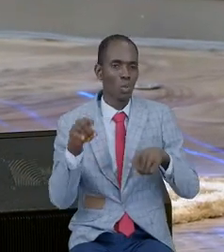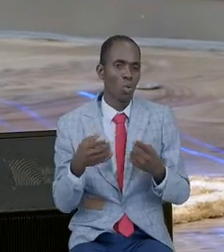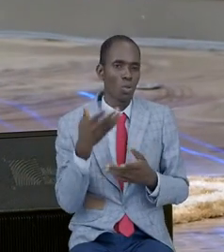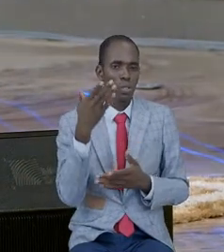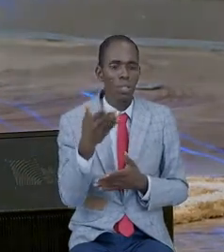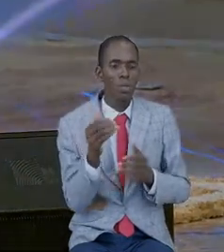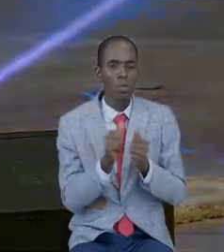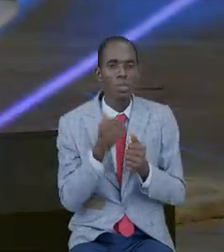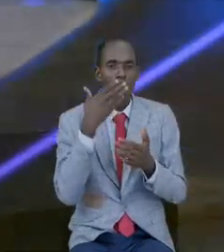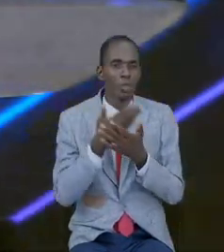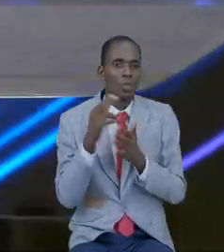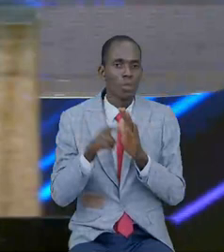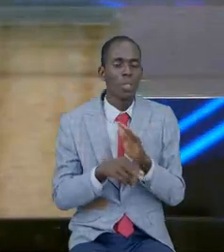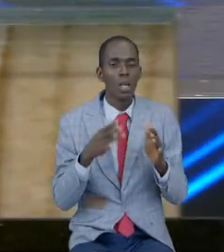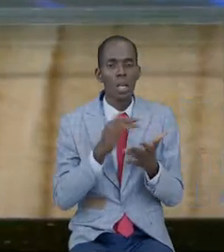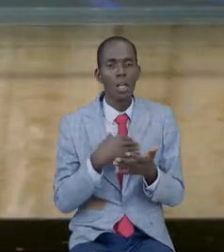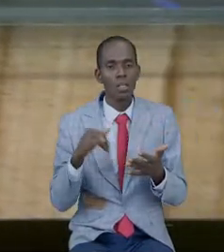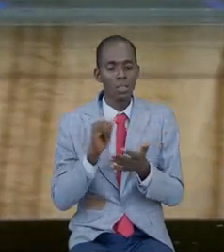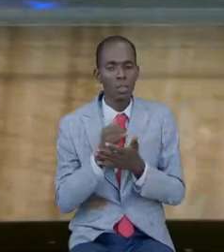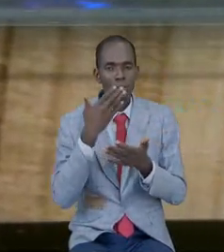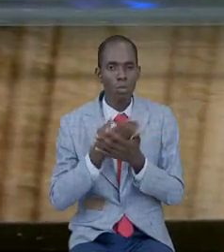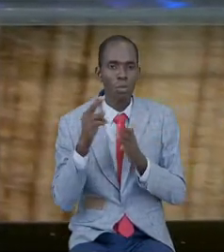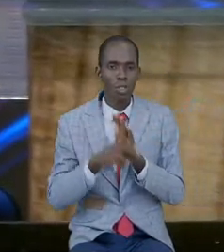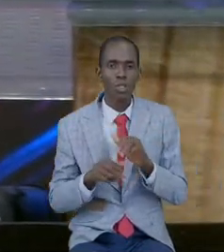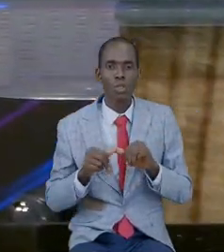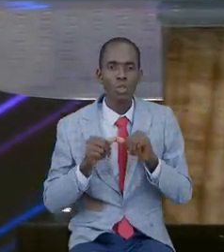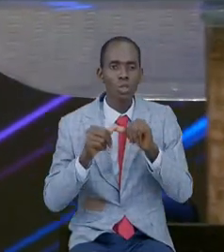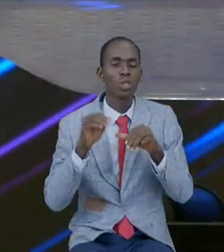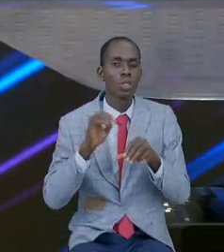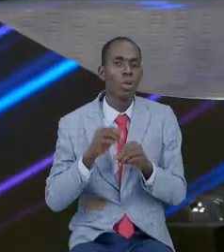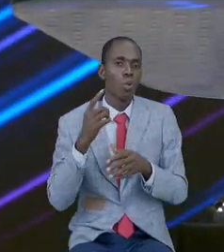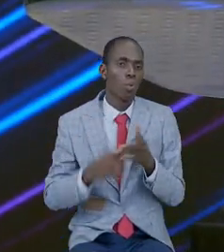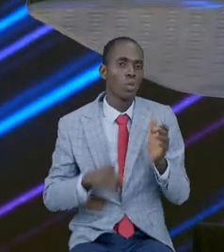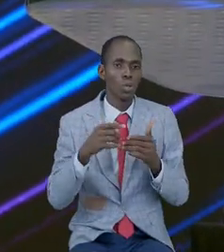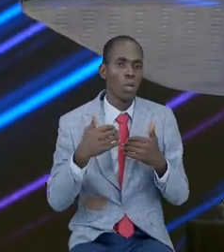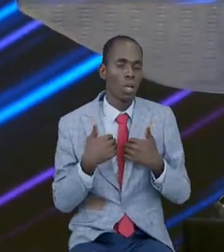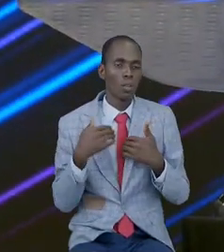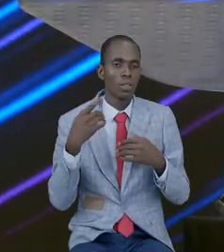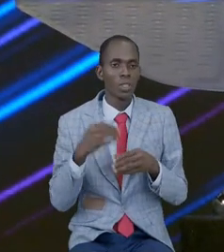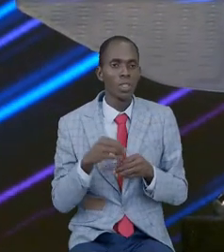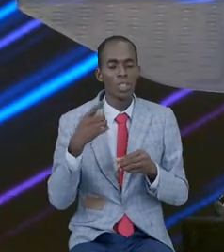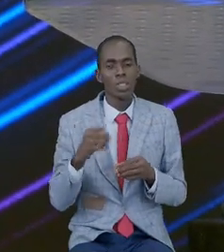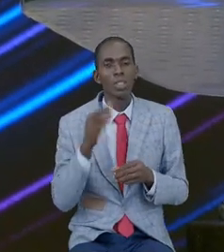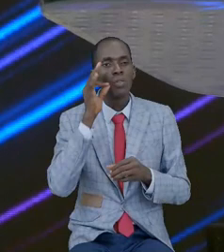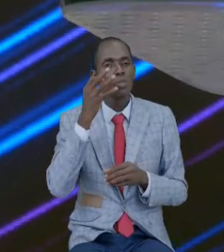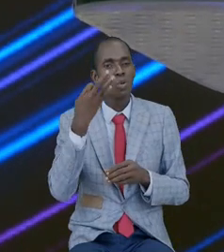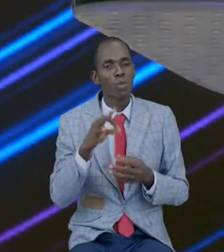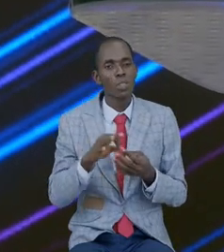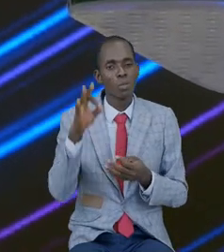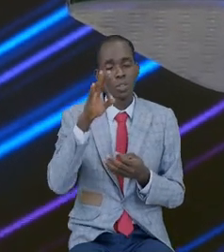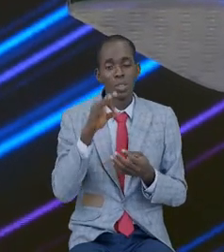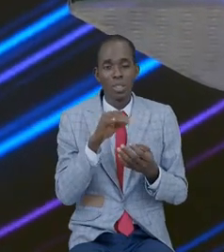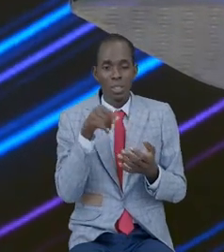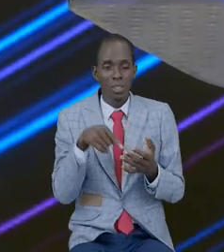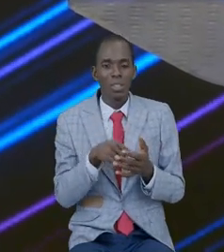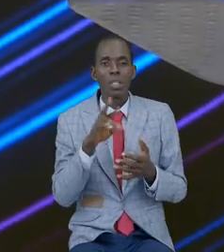continues he hurts you but you have the fruit of the spirit those are the renewed songs